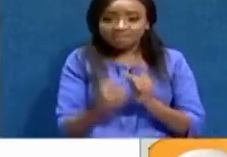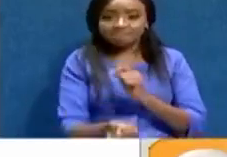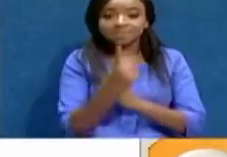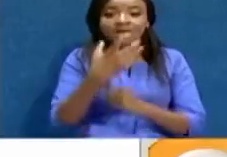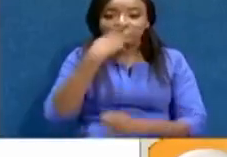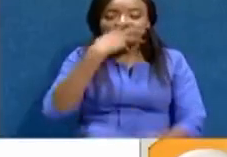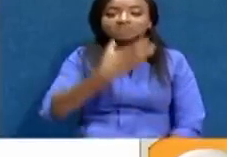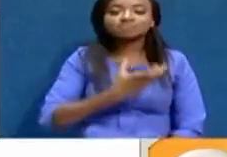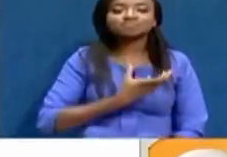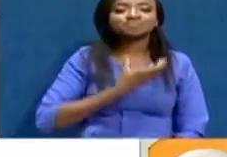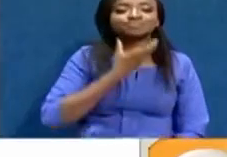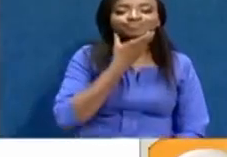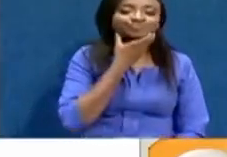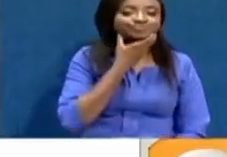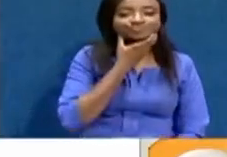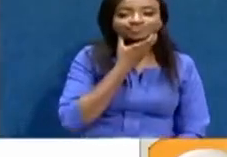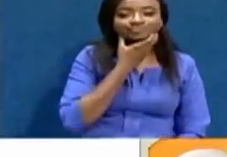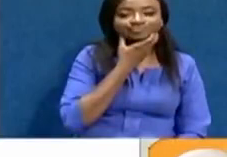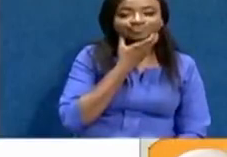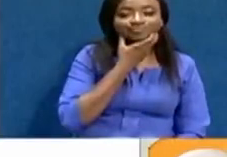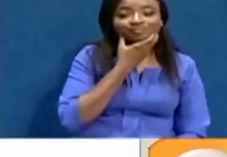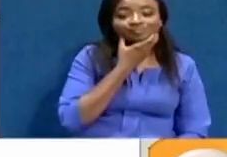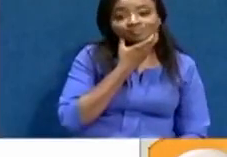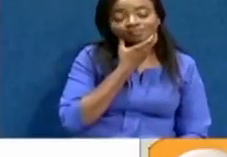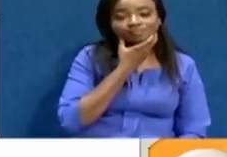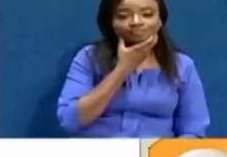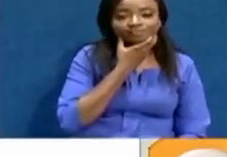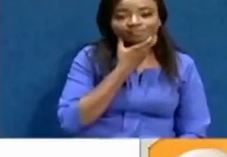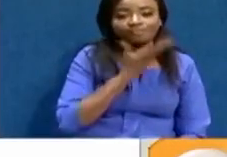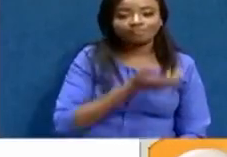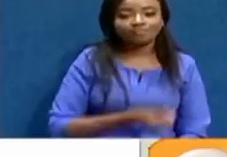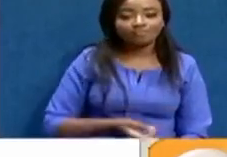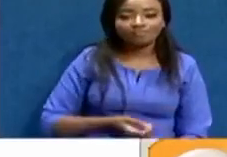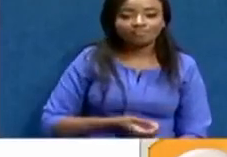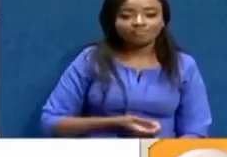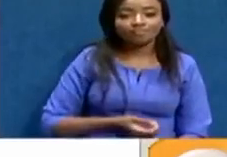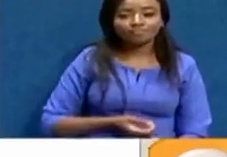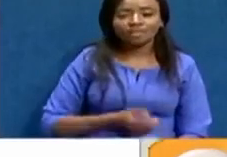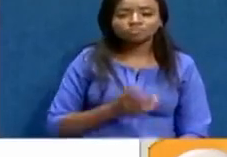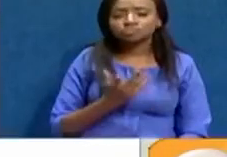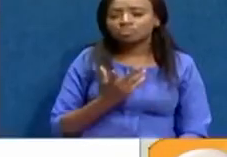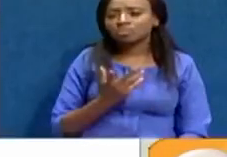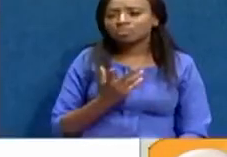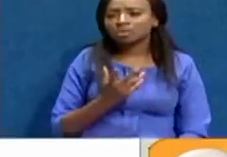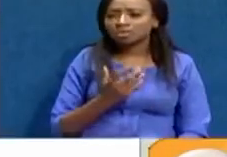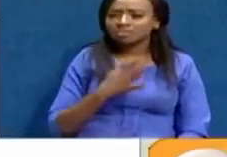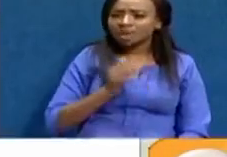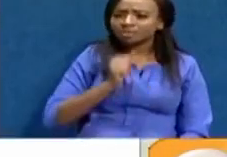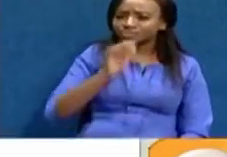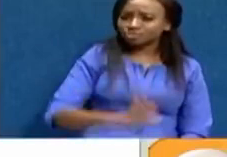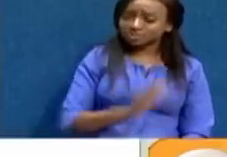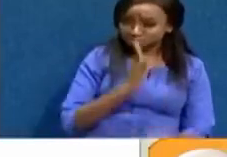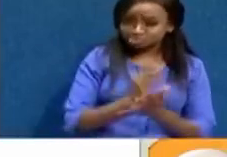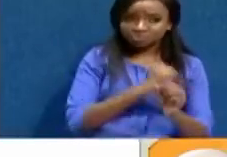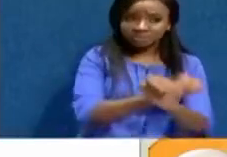the mask will almost always be somewhere between the neck and the pocket. Who then is to say that my daughter will be